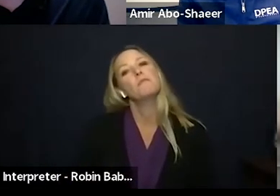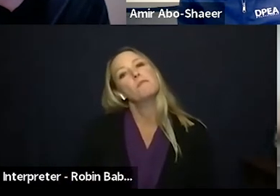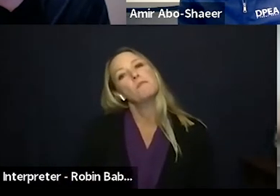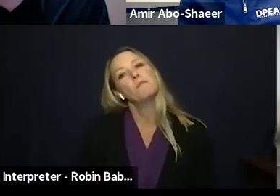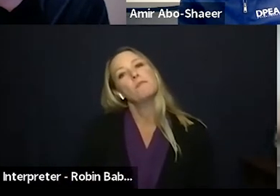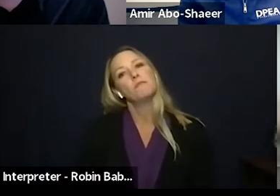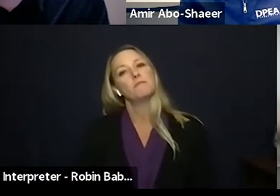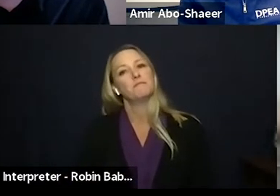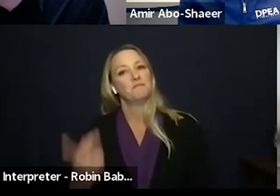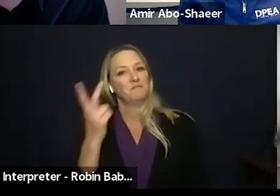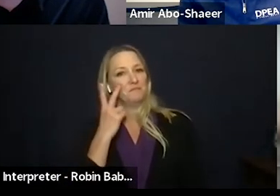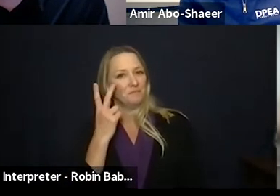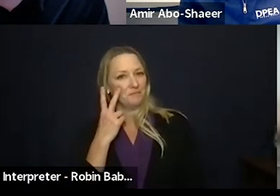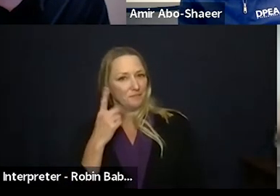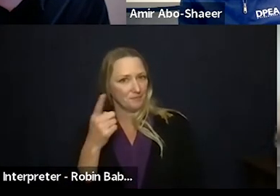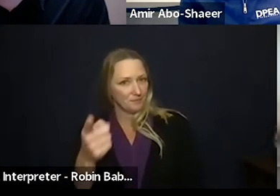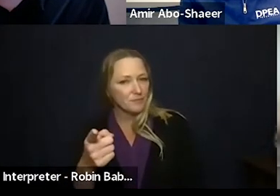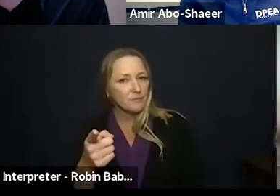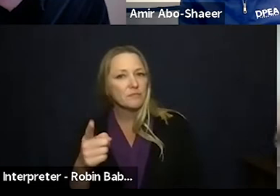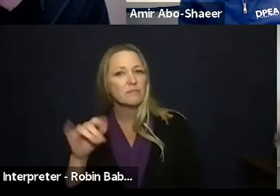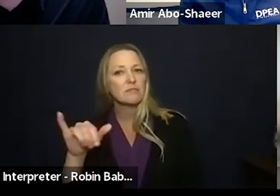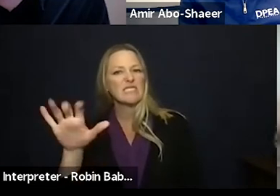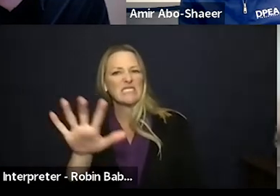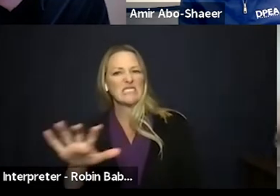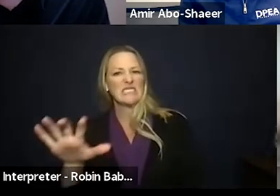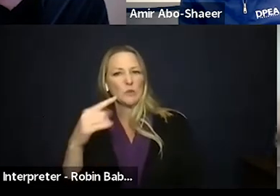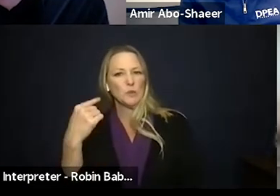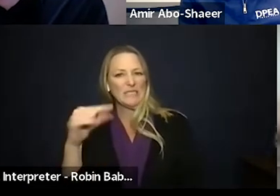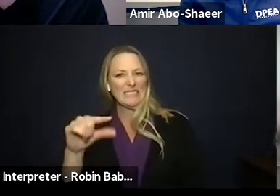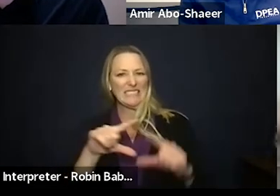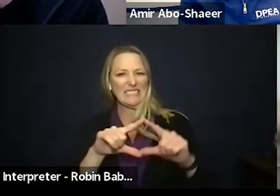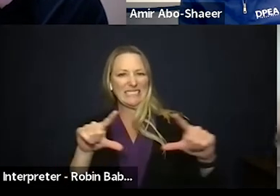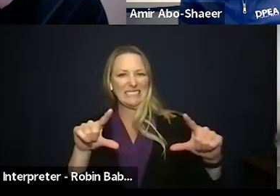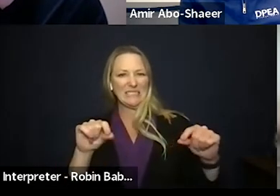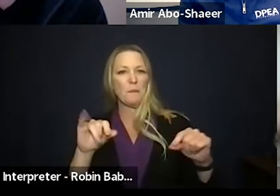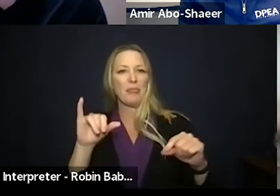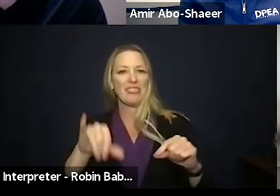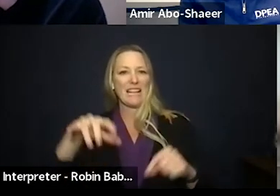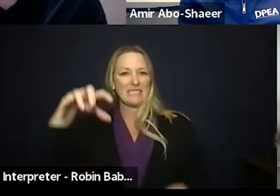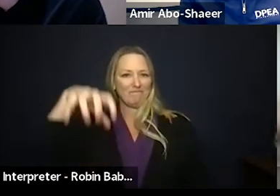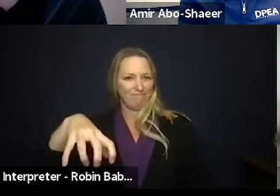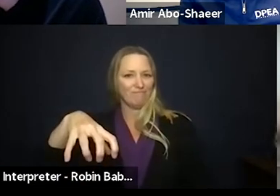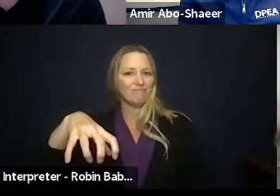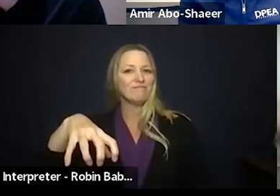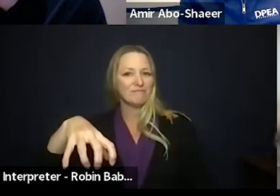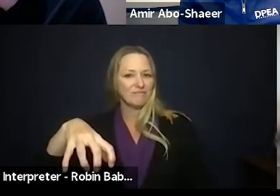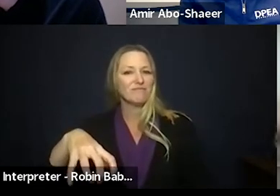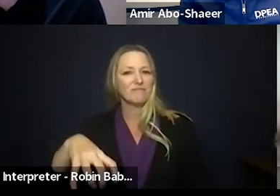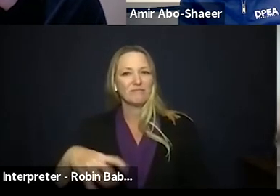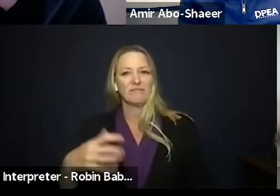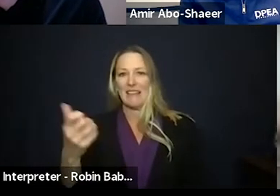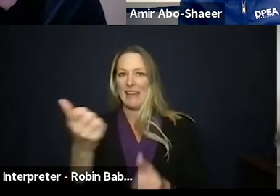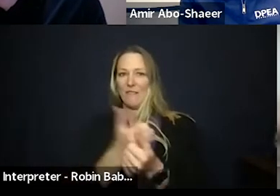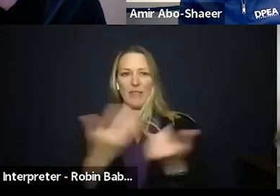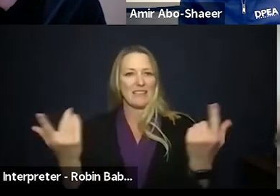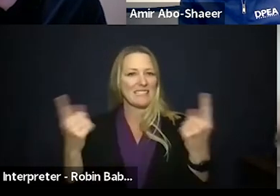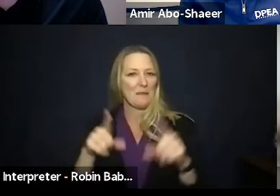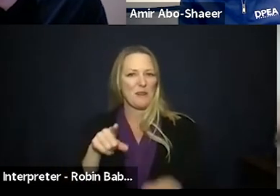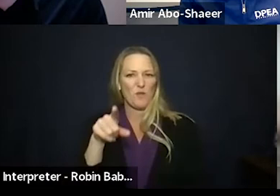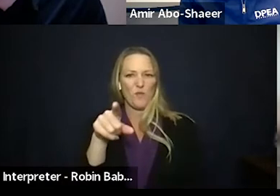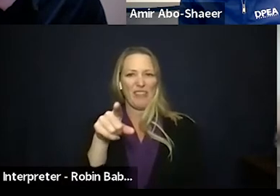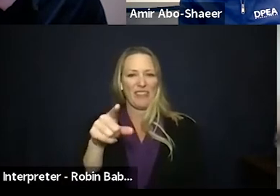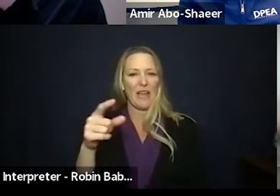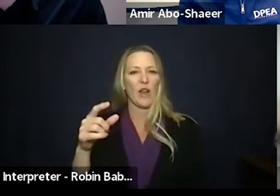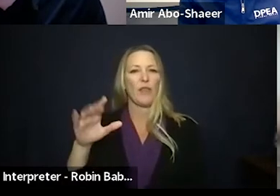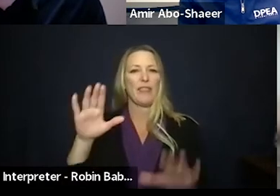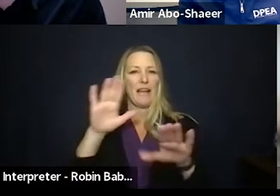you can see there the the highlighted area in green is the site and that's where all of that is taking place it's the south side